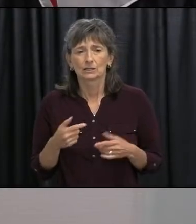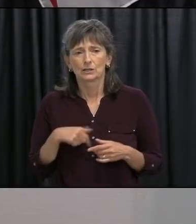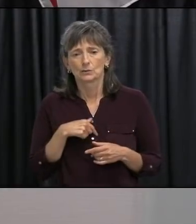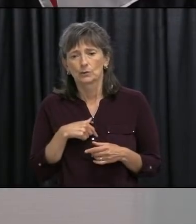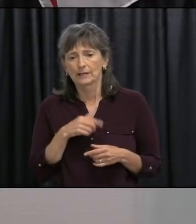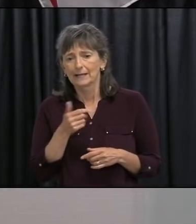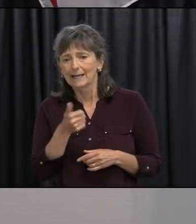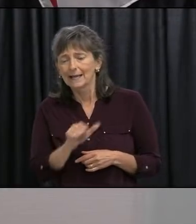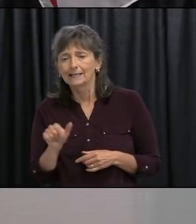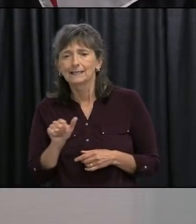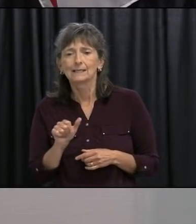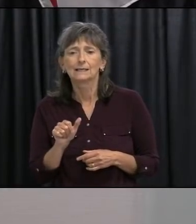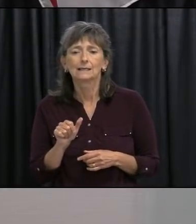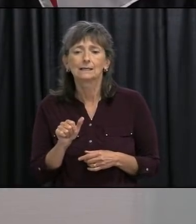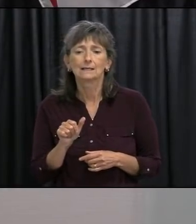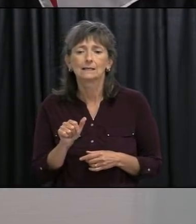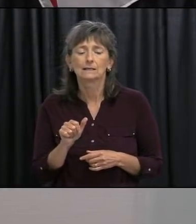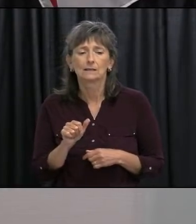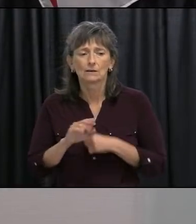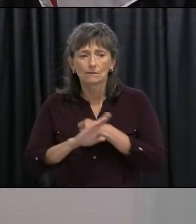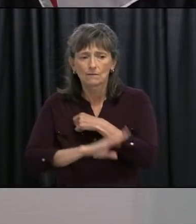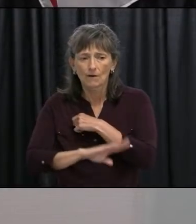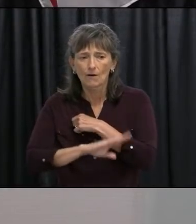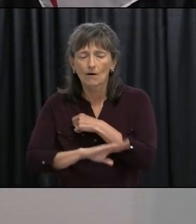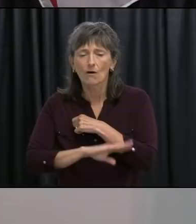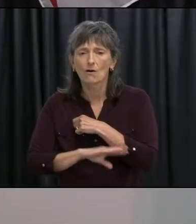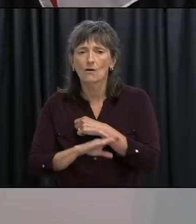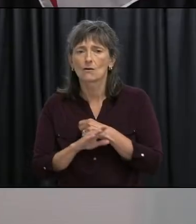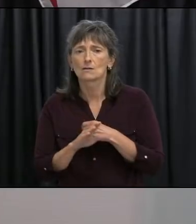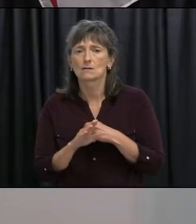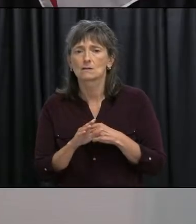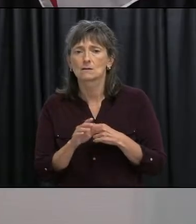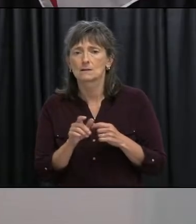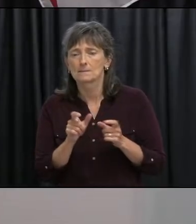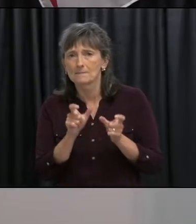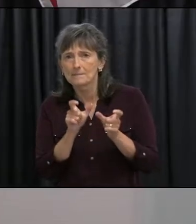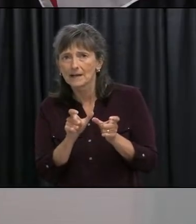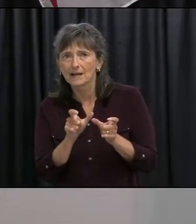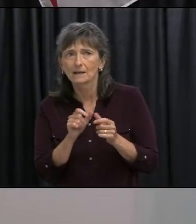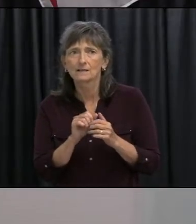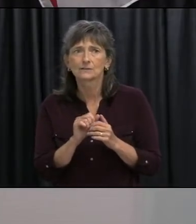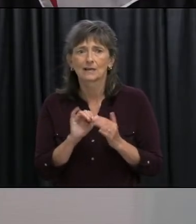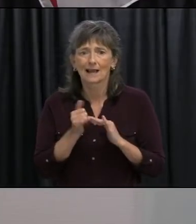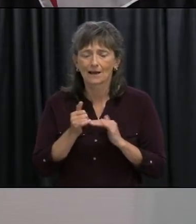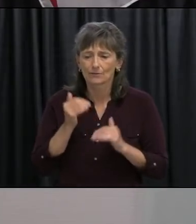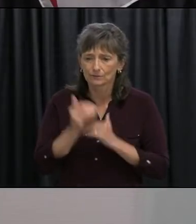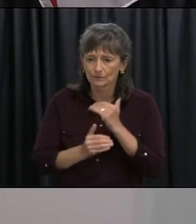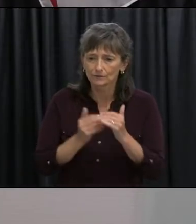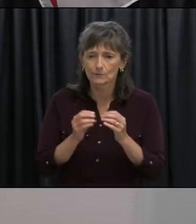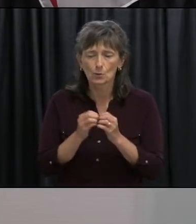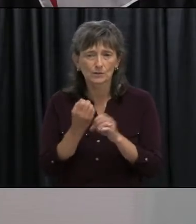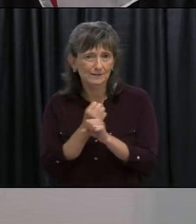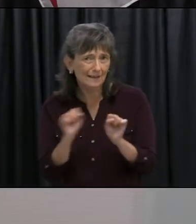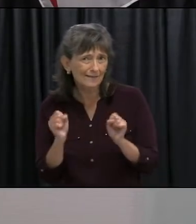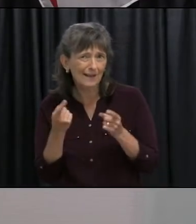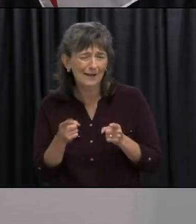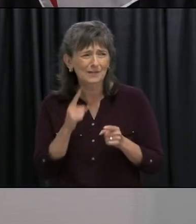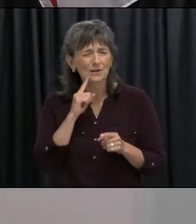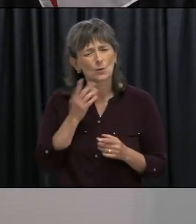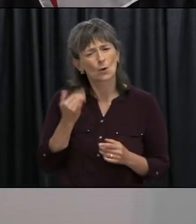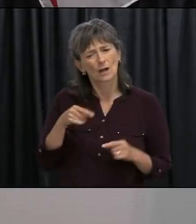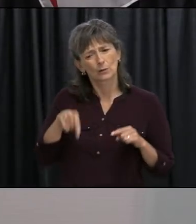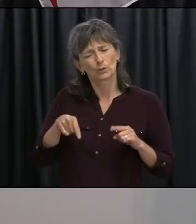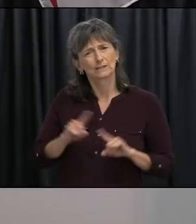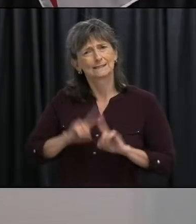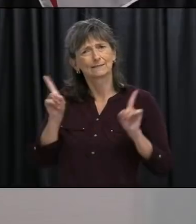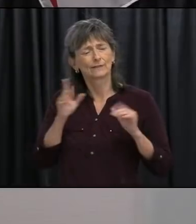band outright for the fall, and they've instead given guidelines for how these things could happen more safely. Why do we